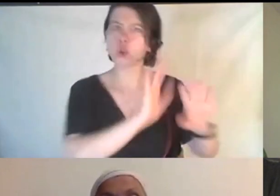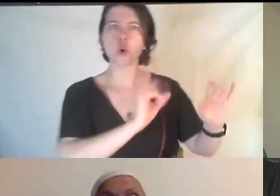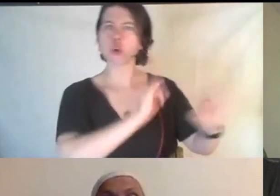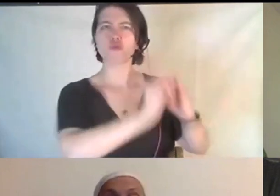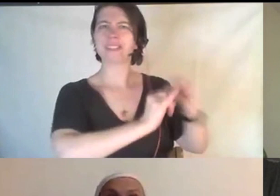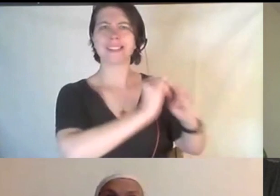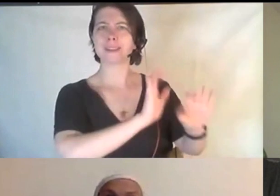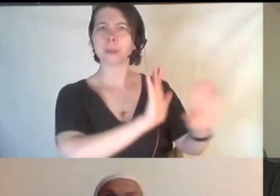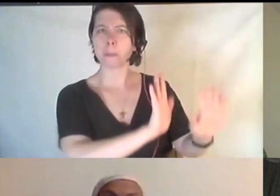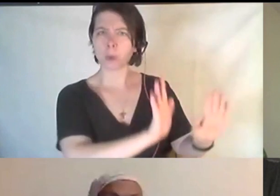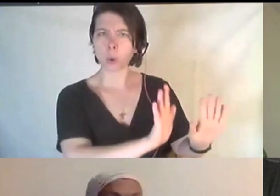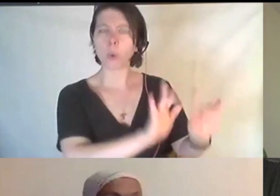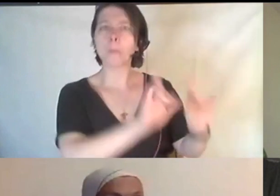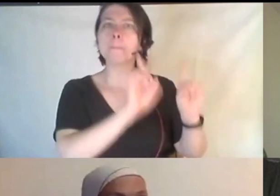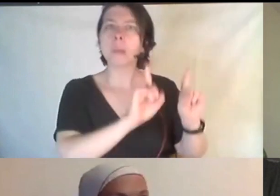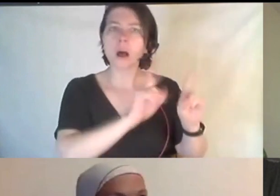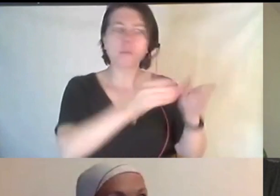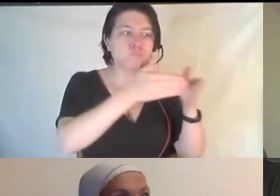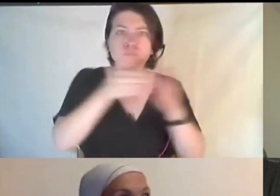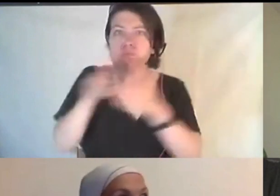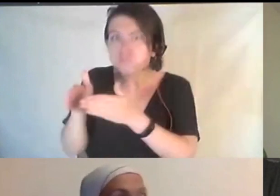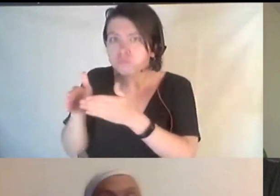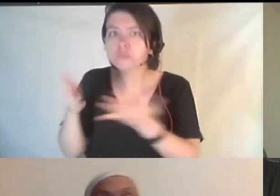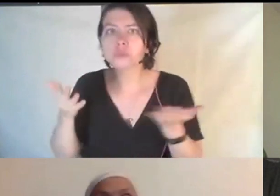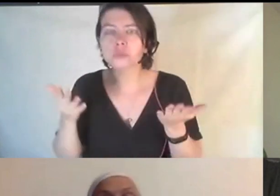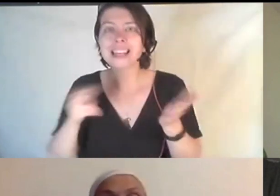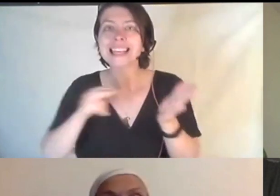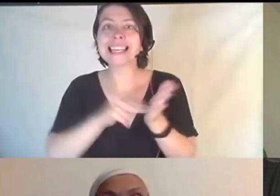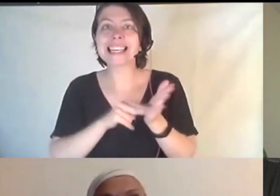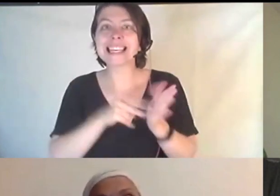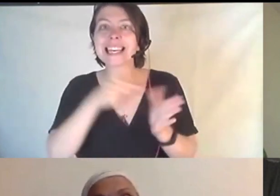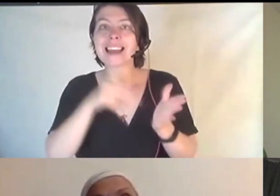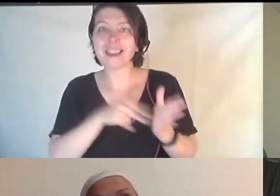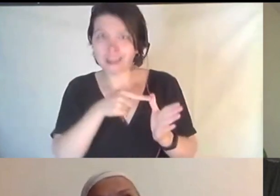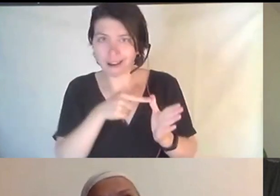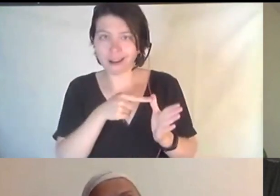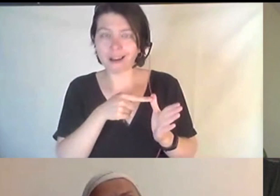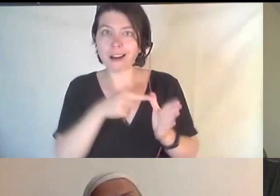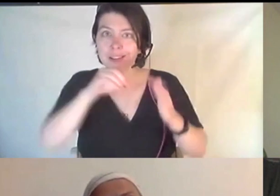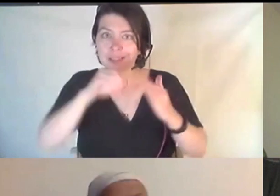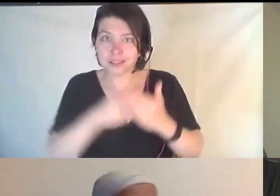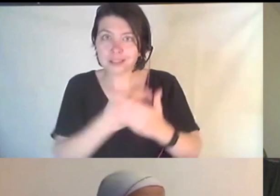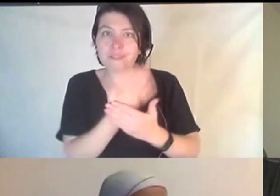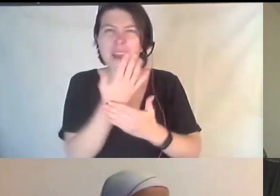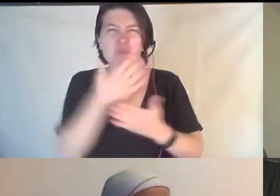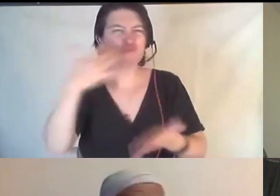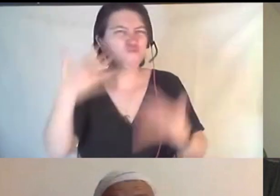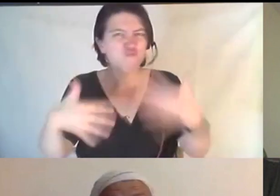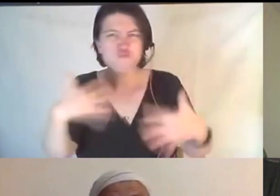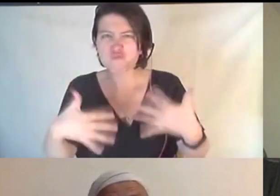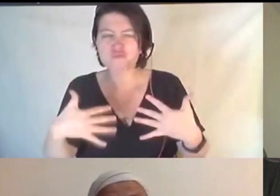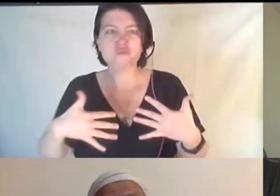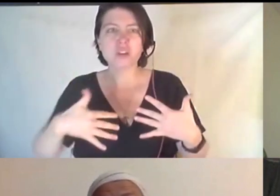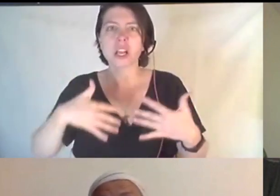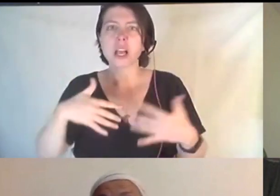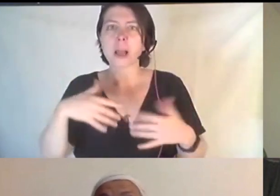community arts. But Naina has developed an incredibly sophisticated arts practice over 20 years, or more than